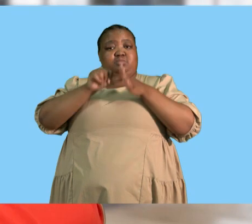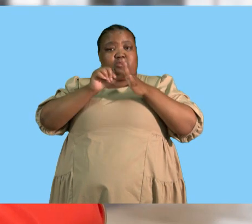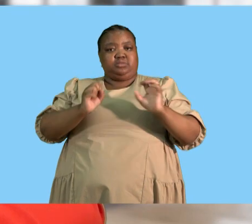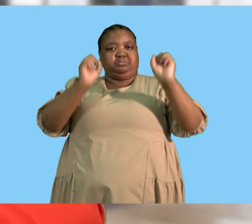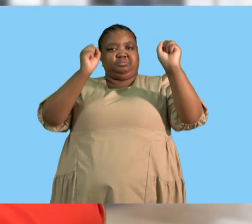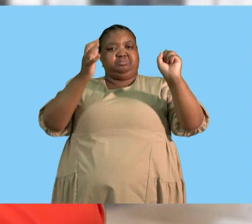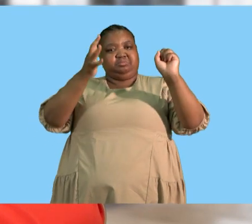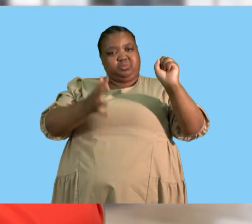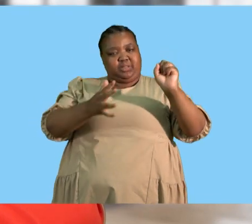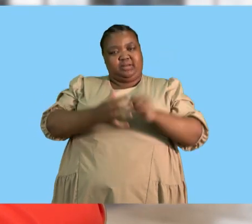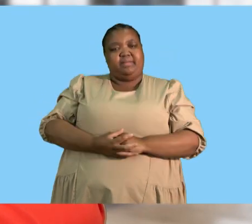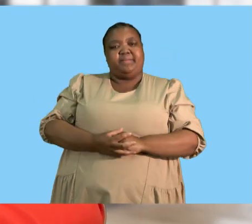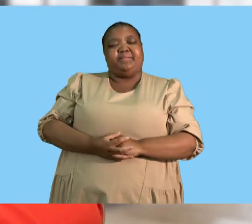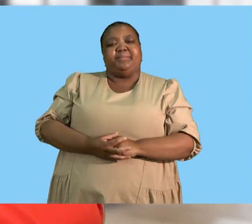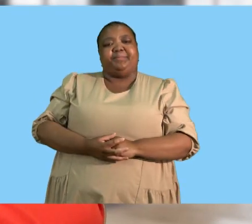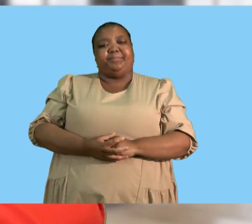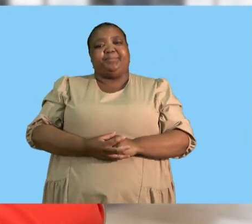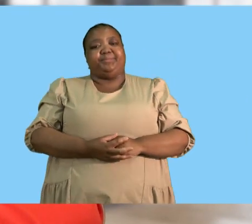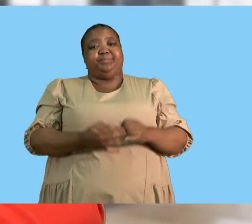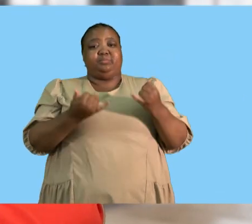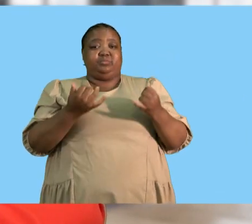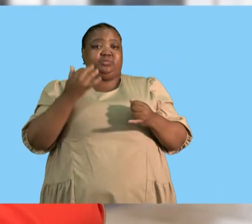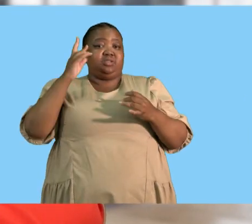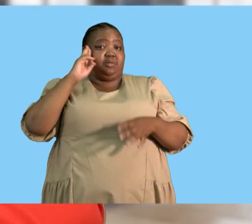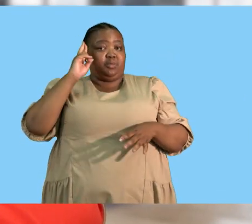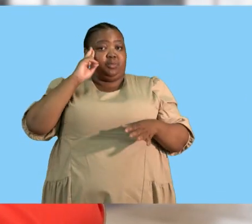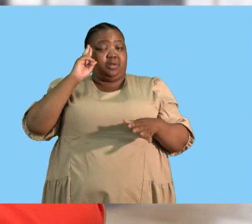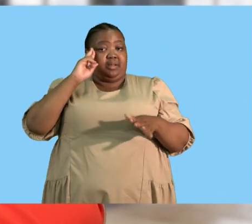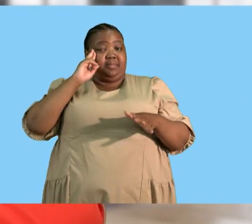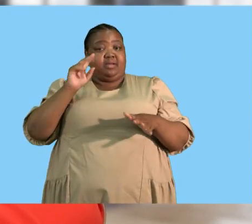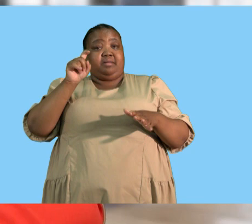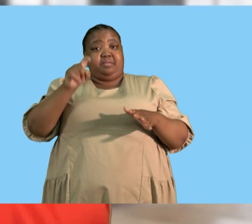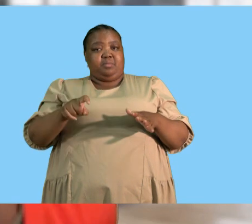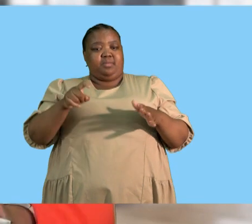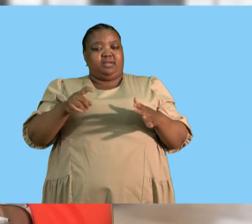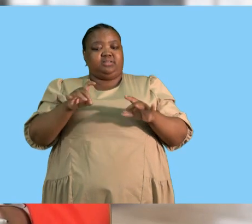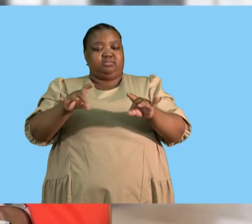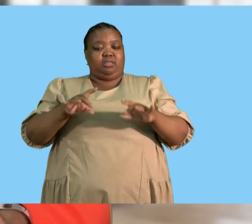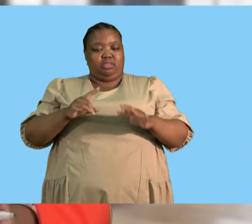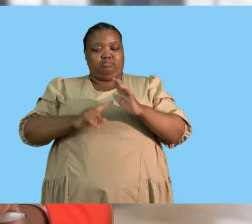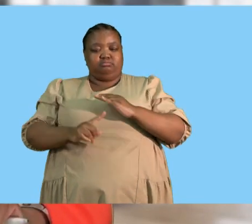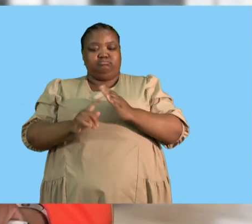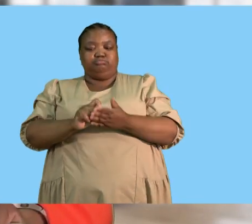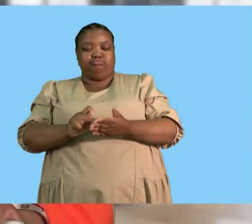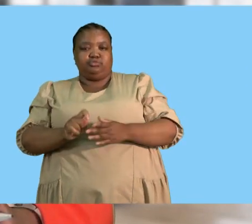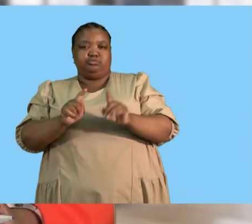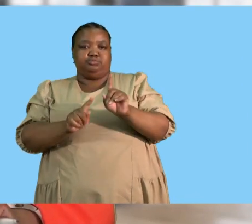most important points that you must remember in order for you to do well in your